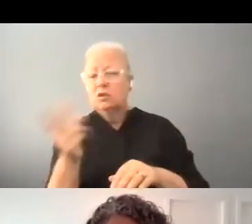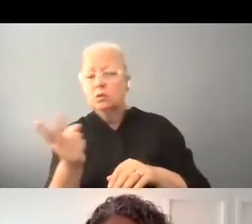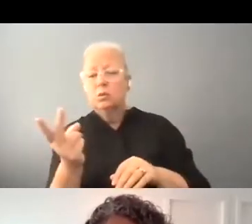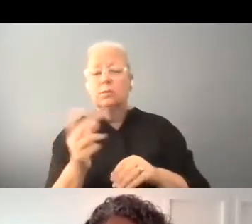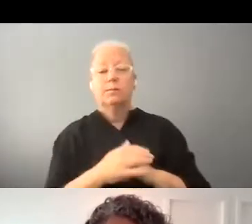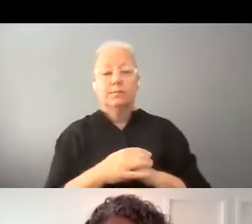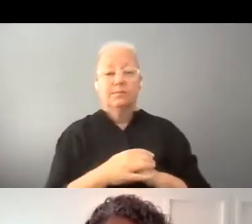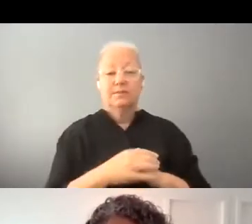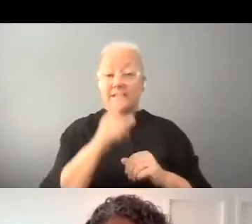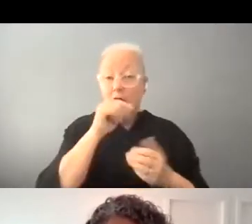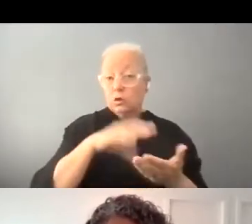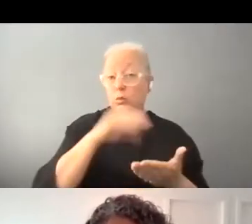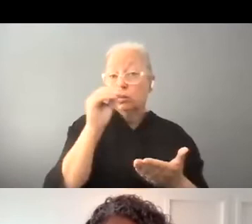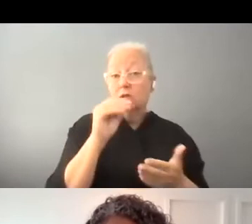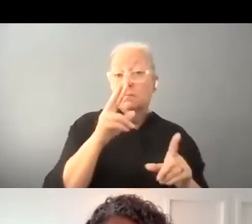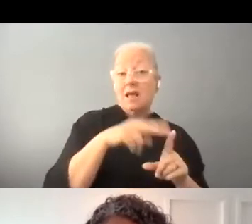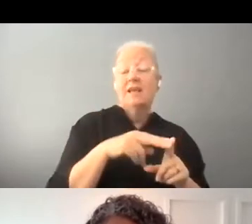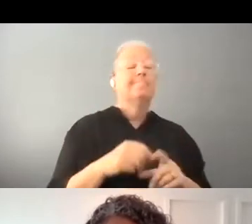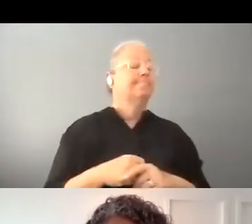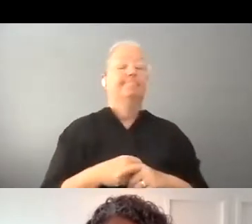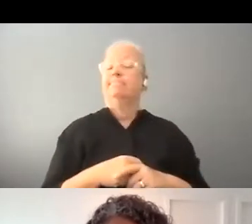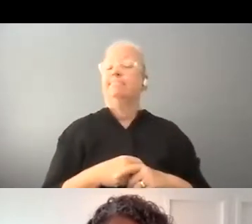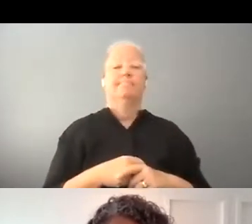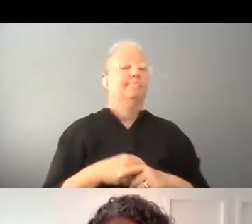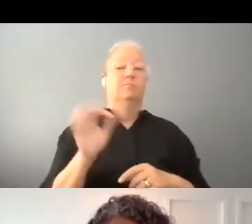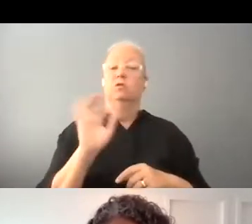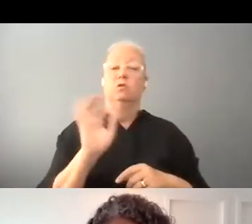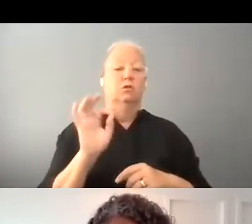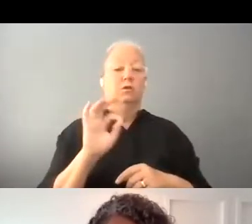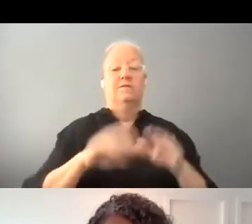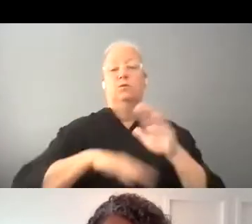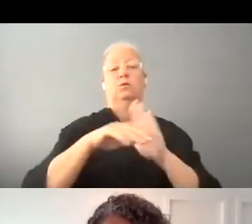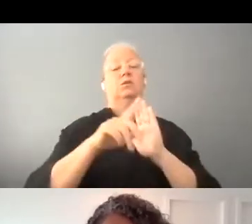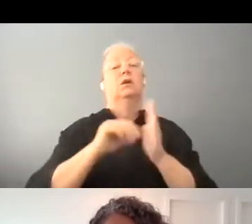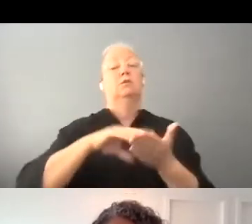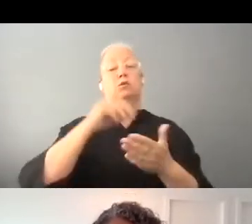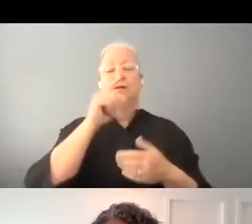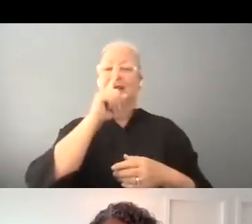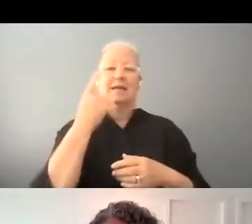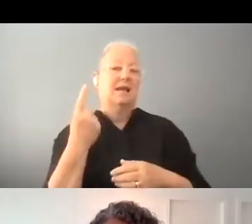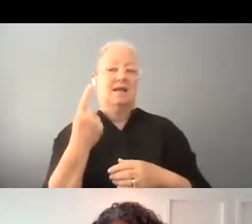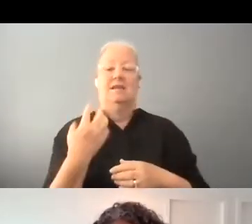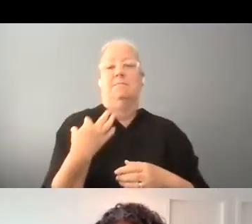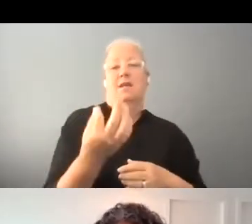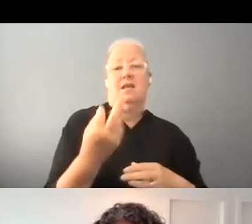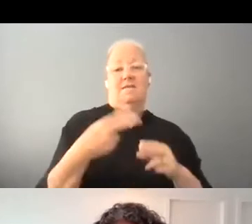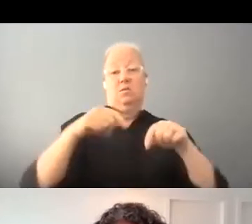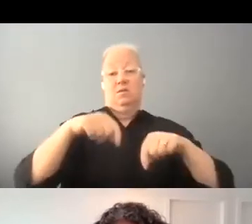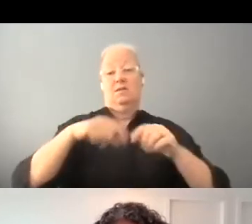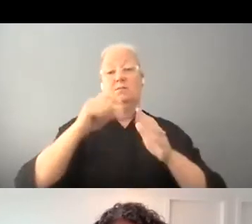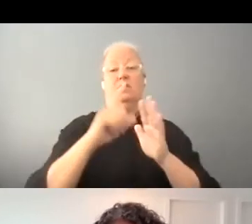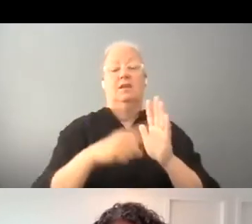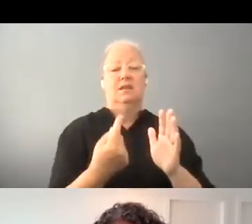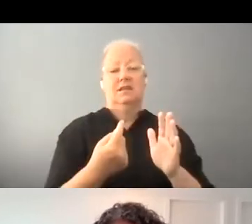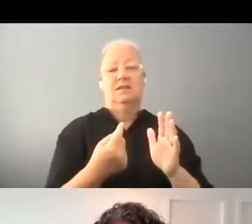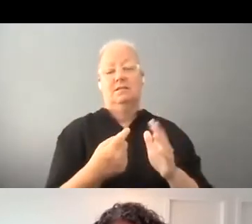Can students apply? No, under Screen Australia's terms of trade, full-time students aren't eligible to be applicants on these projects. Obviously, that's around,